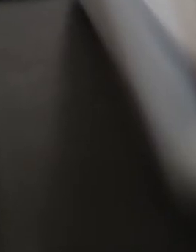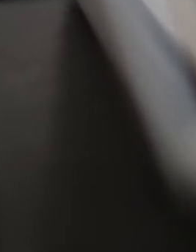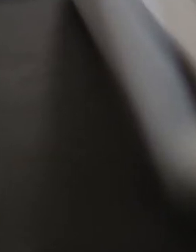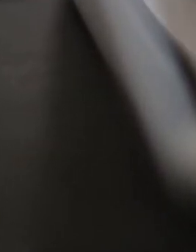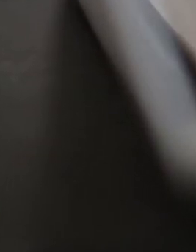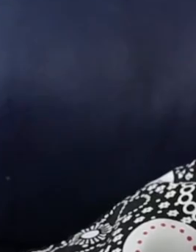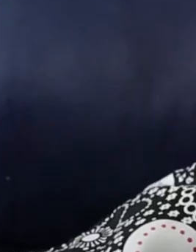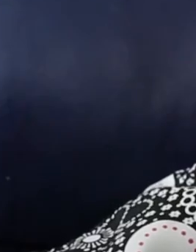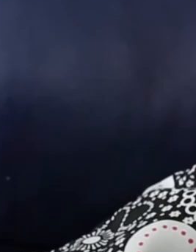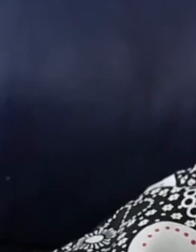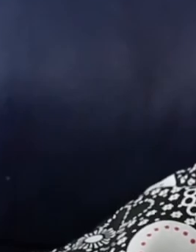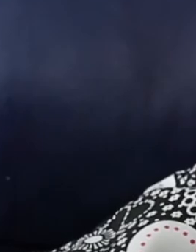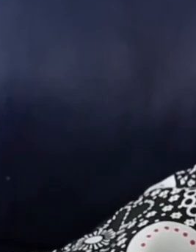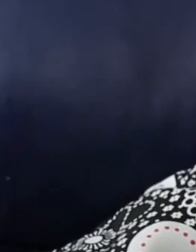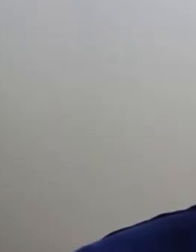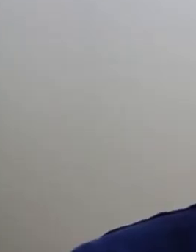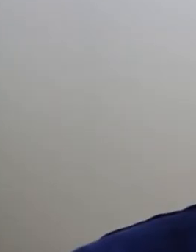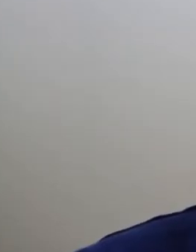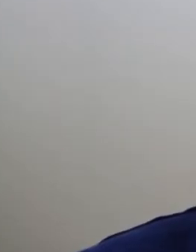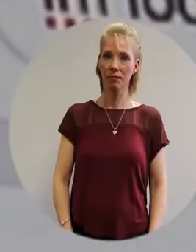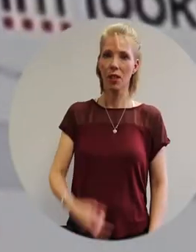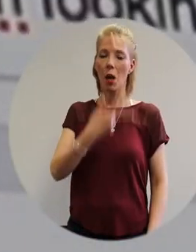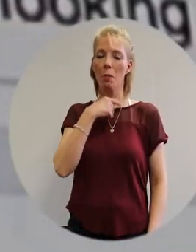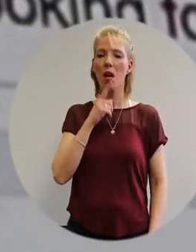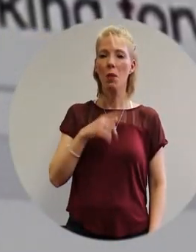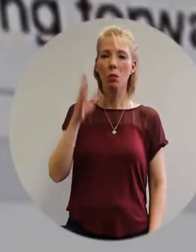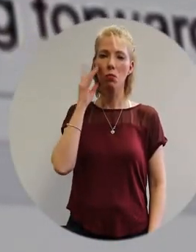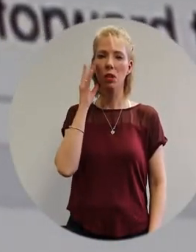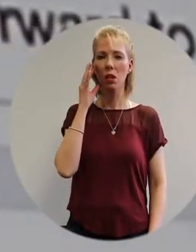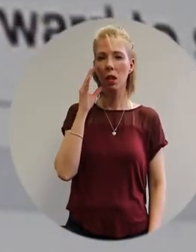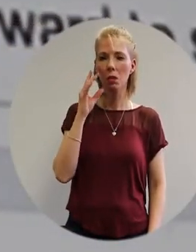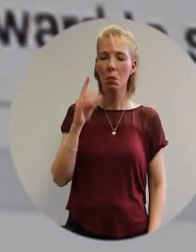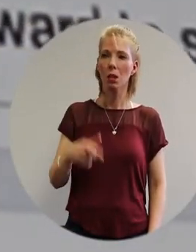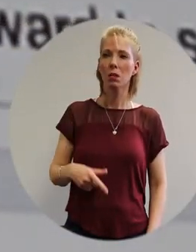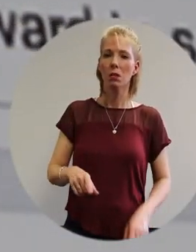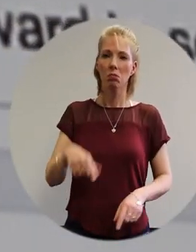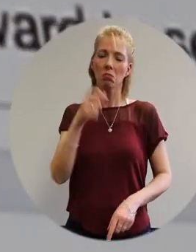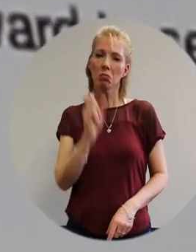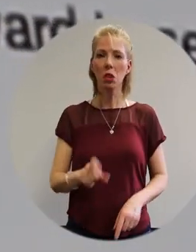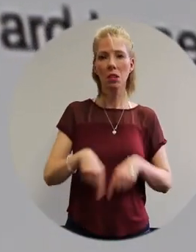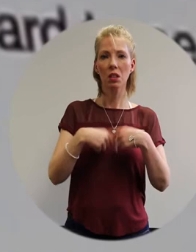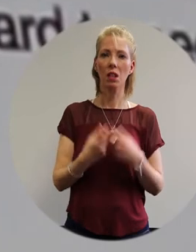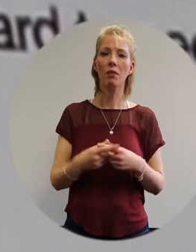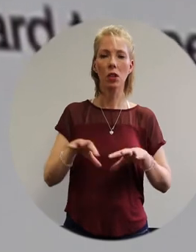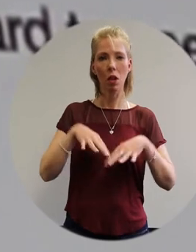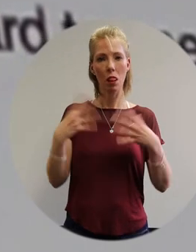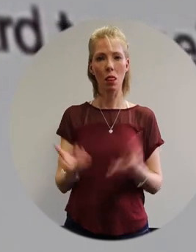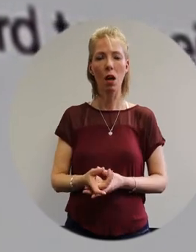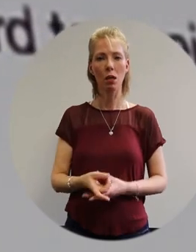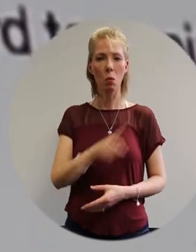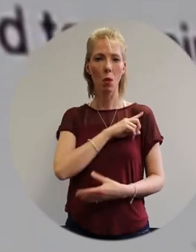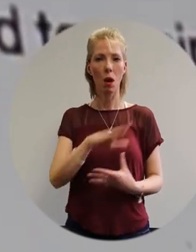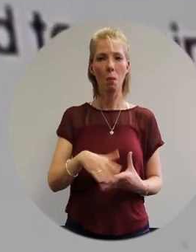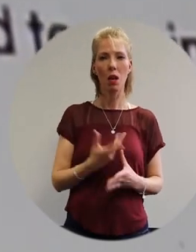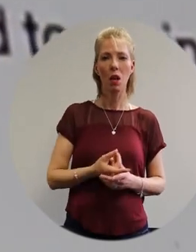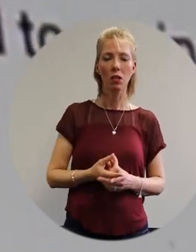X Factor. I'm looking forward to seeing you next week. People can pretend to be someone they are not online to trick you, bully